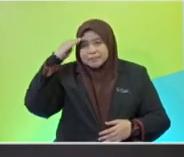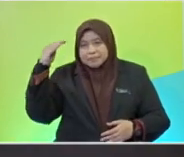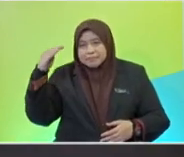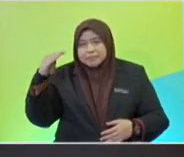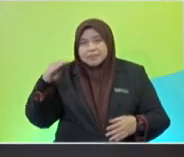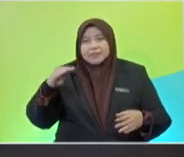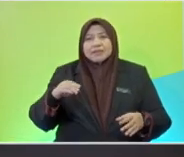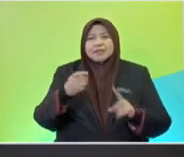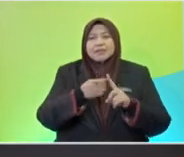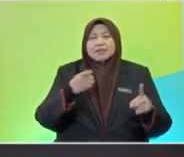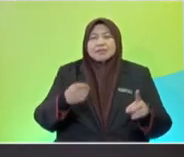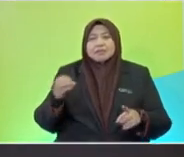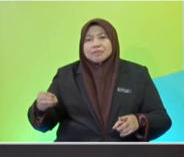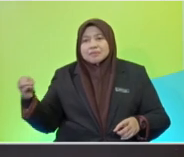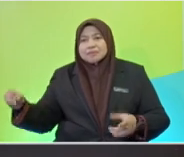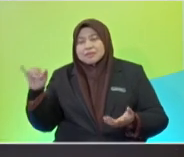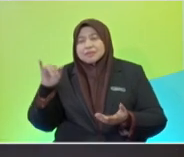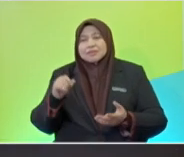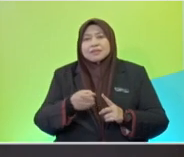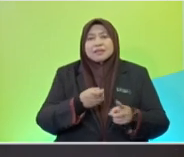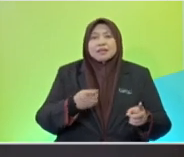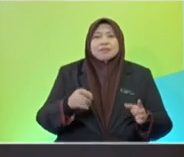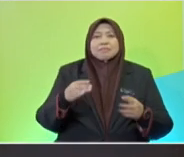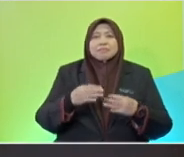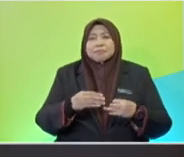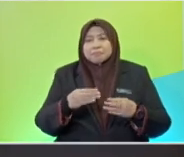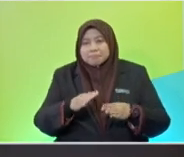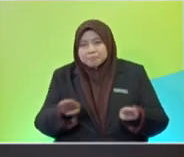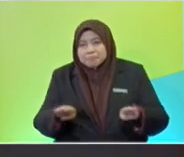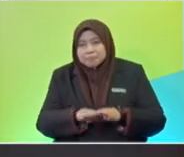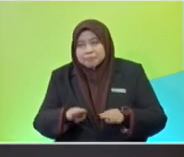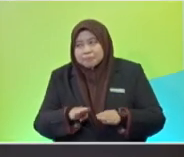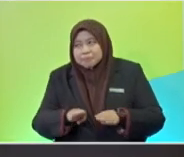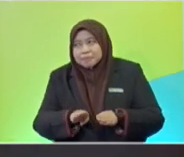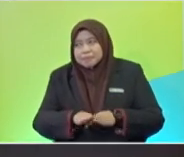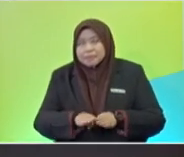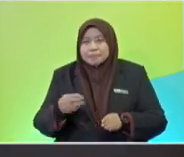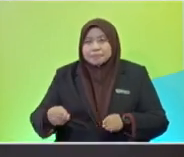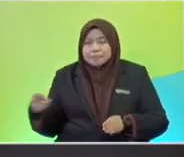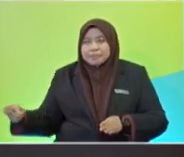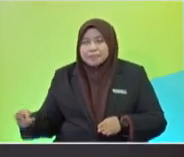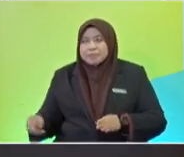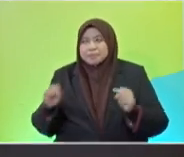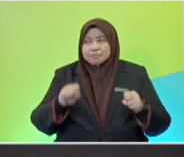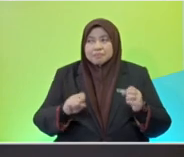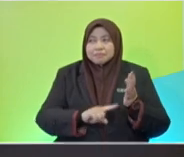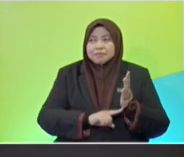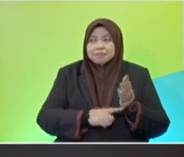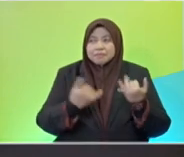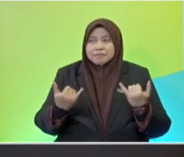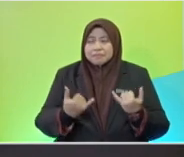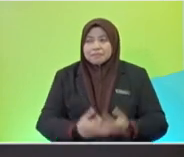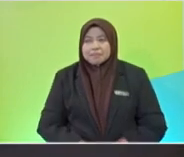objects from different materials. Okay. So I want you to observe carefully. Mm-hmm. Okay, shall we start now? All right.